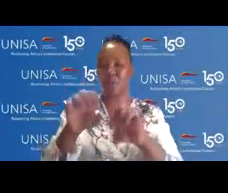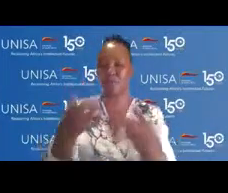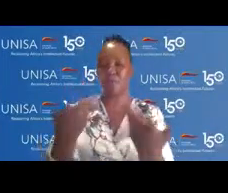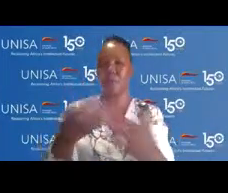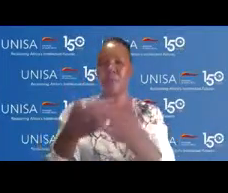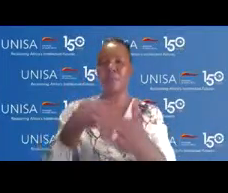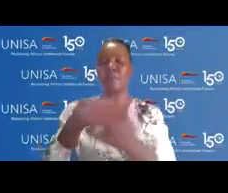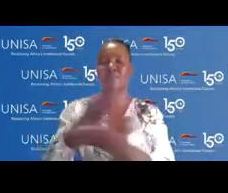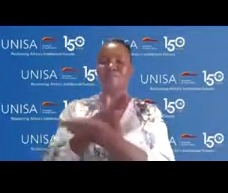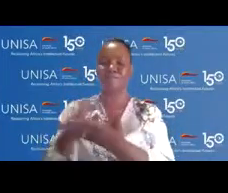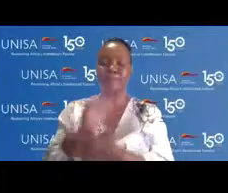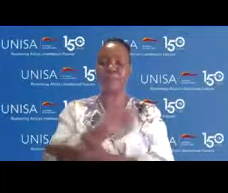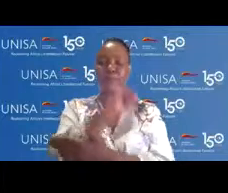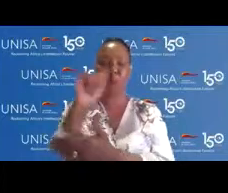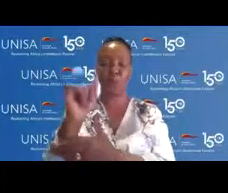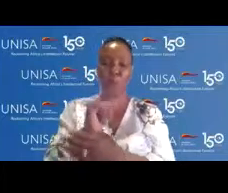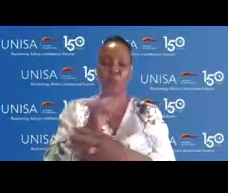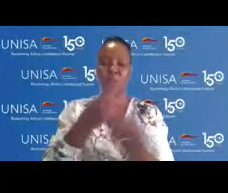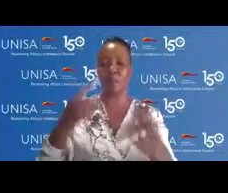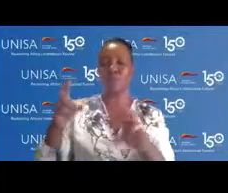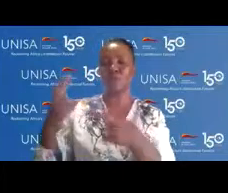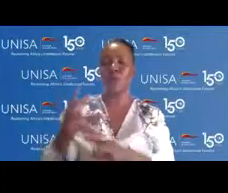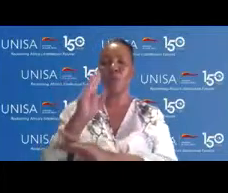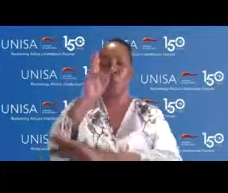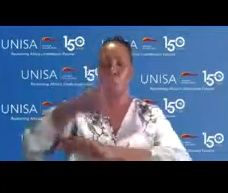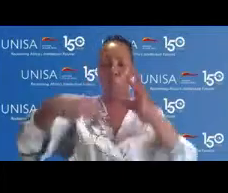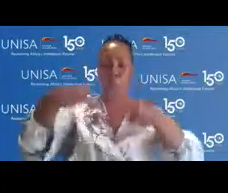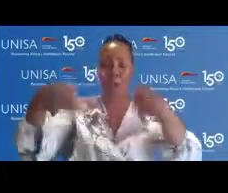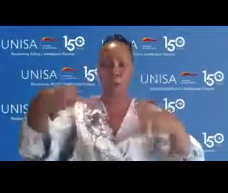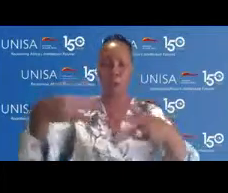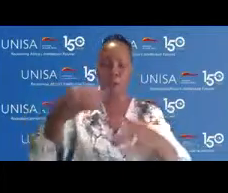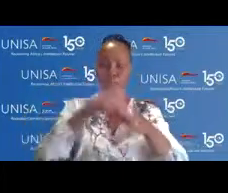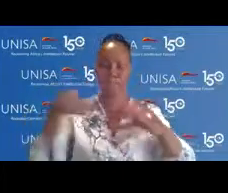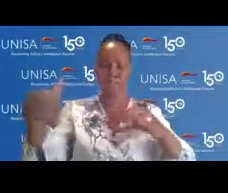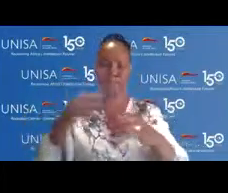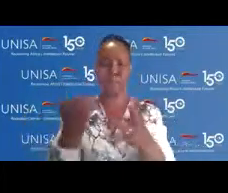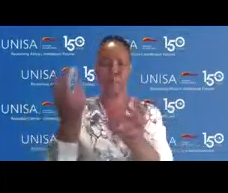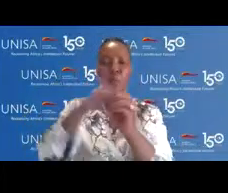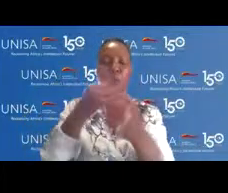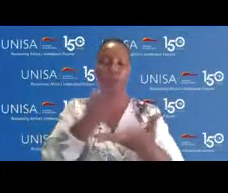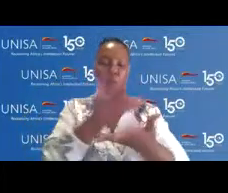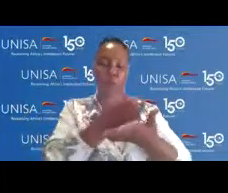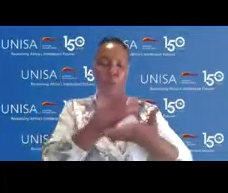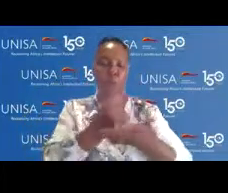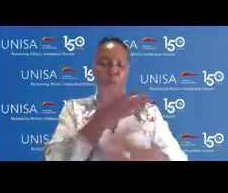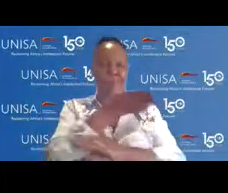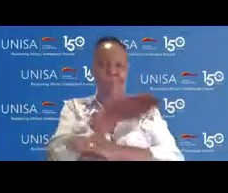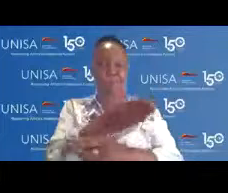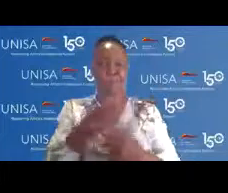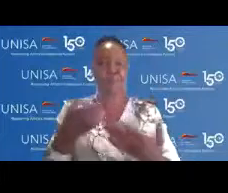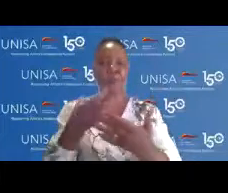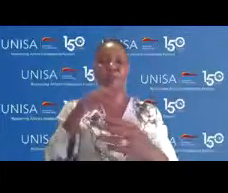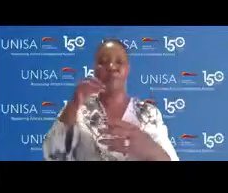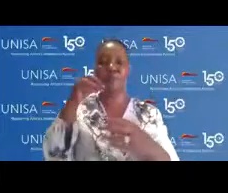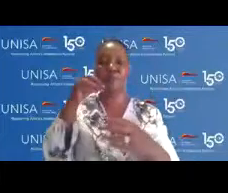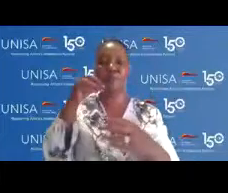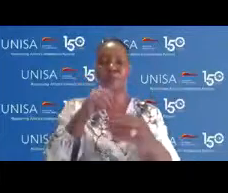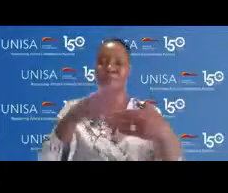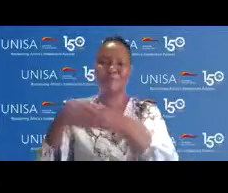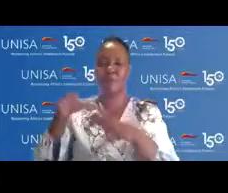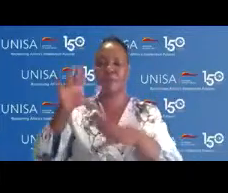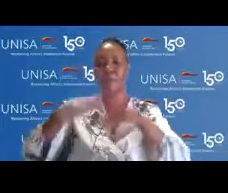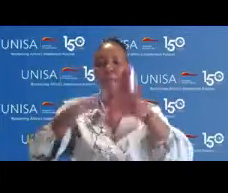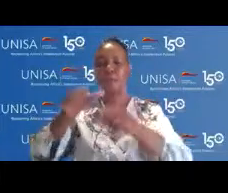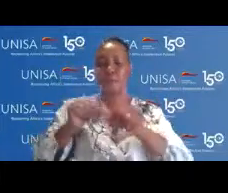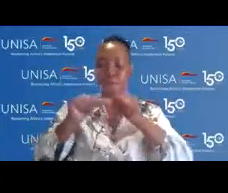you the resources that you can work through. It includes recordings, it includes guides, it includes steps to follow. How